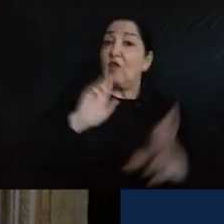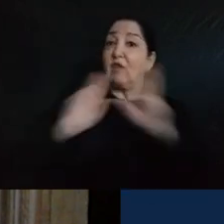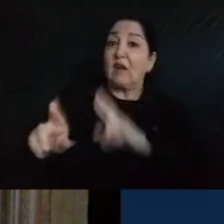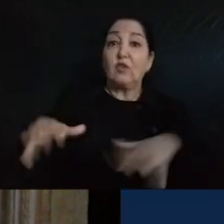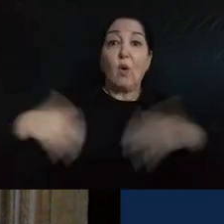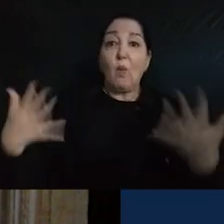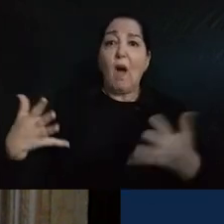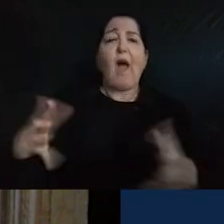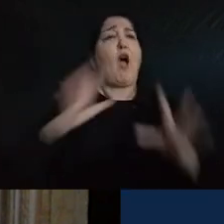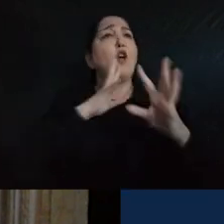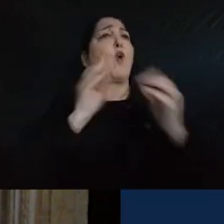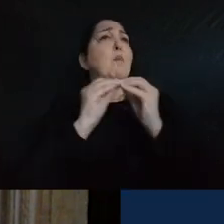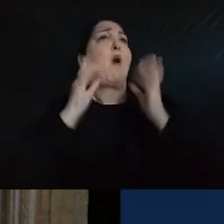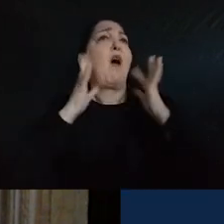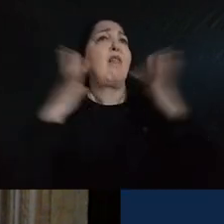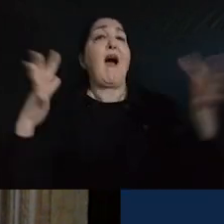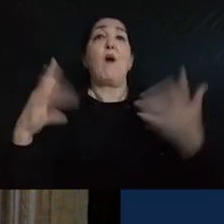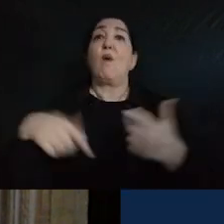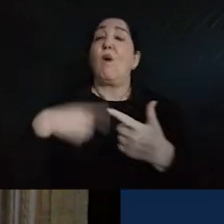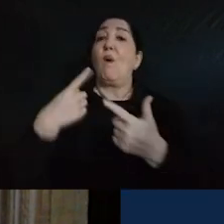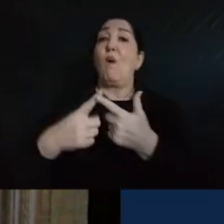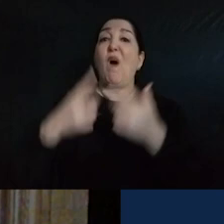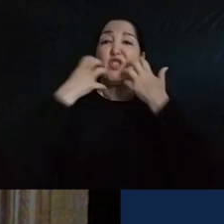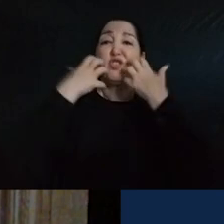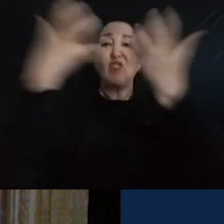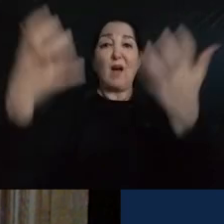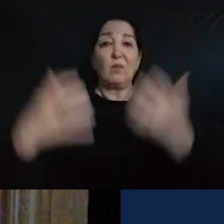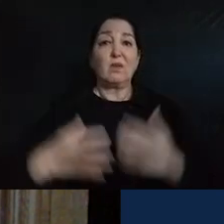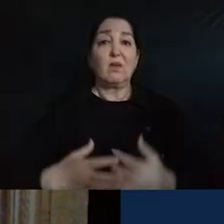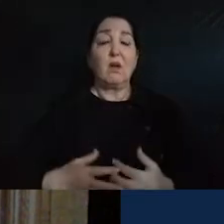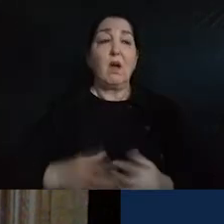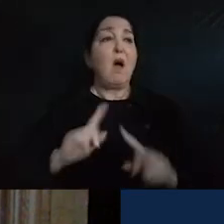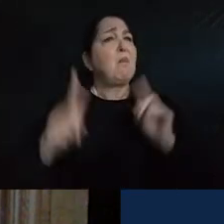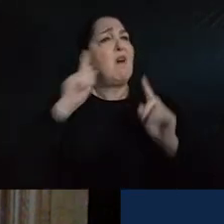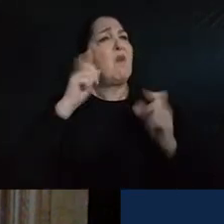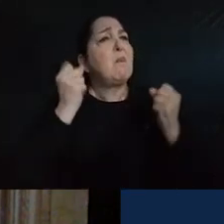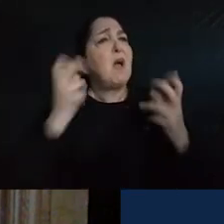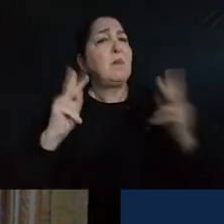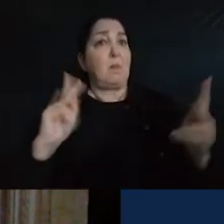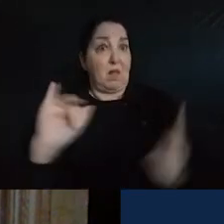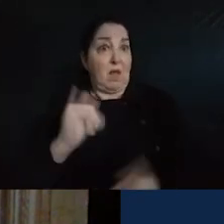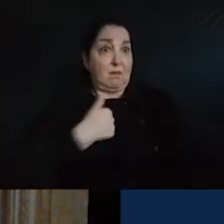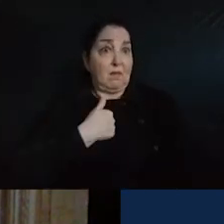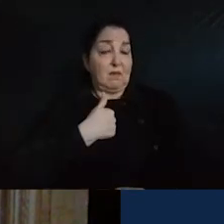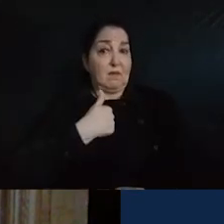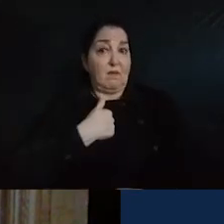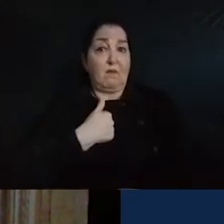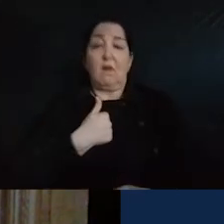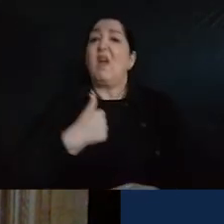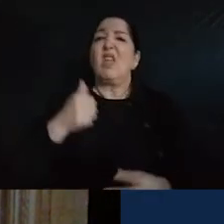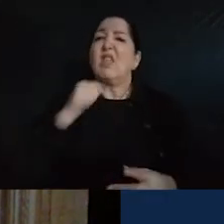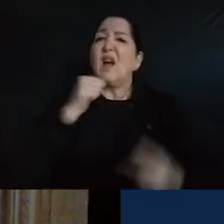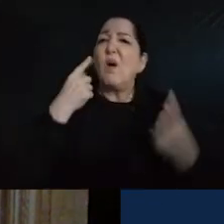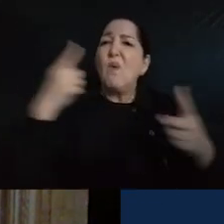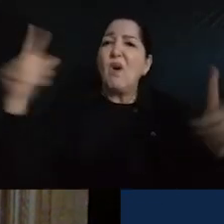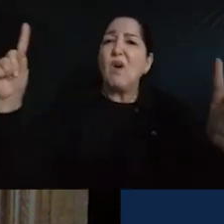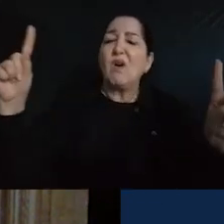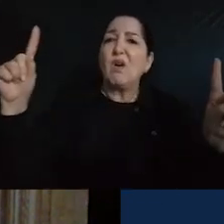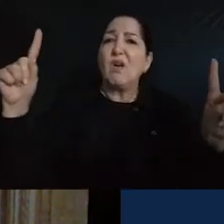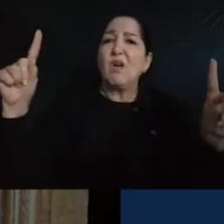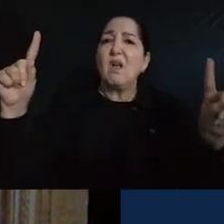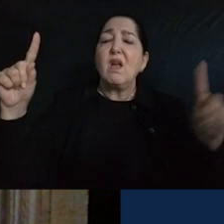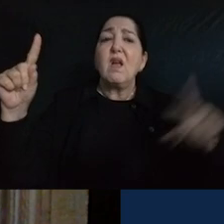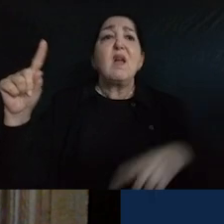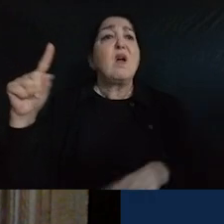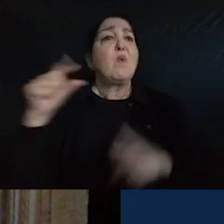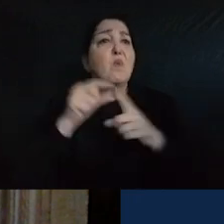tell people that I have a hearing loss, their first reaction is to just speak louder or even shout. But for many people like